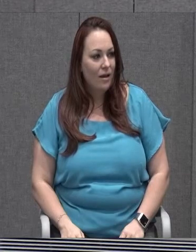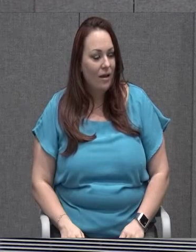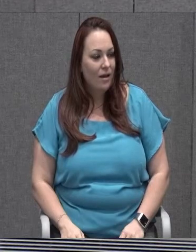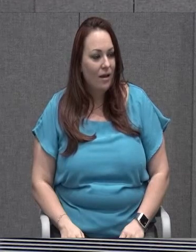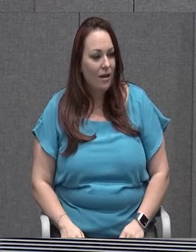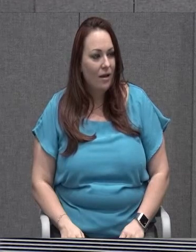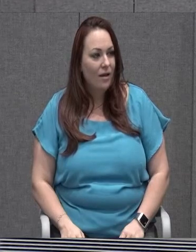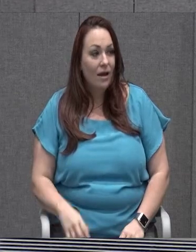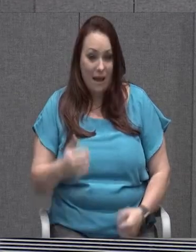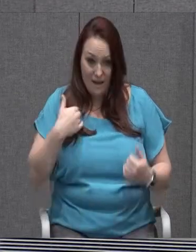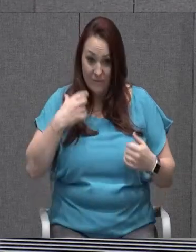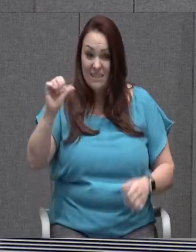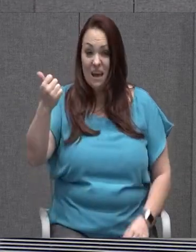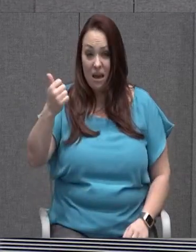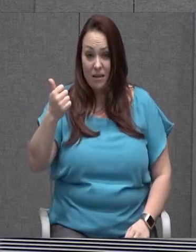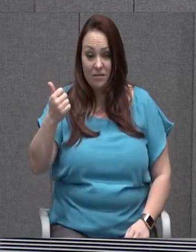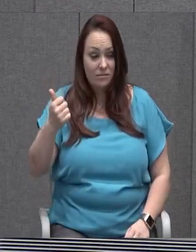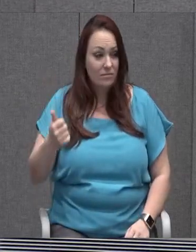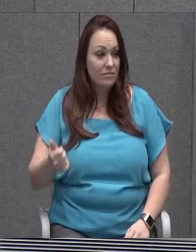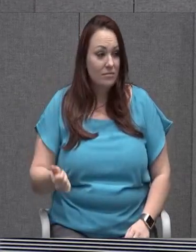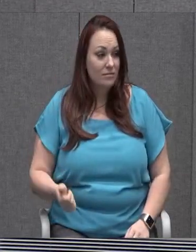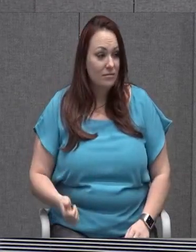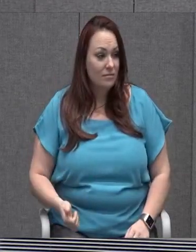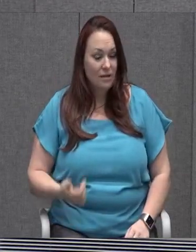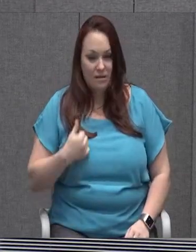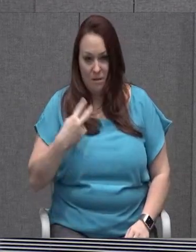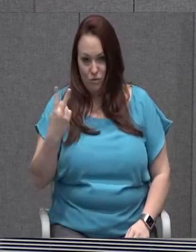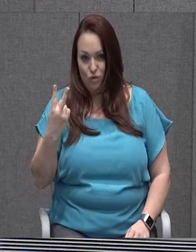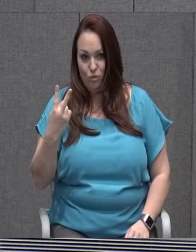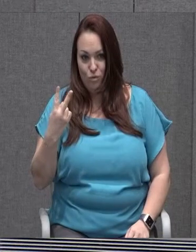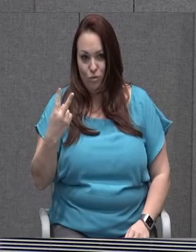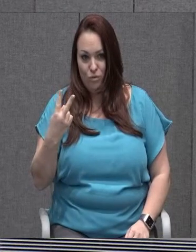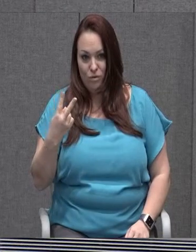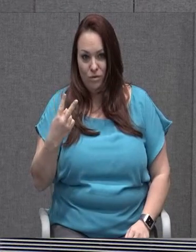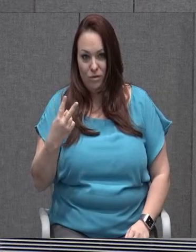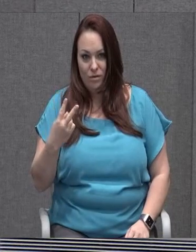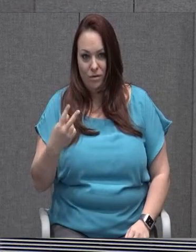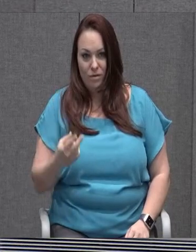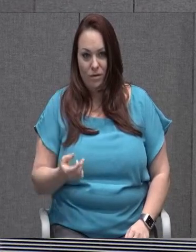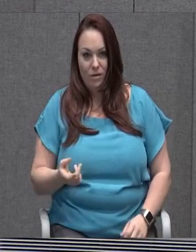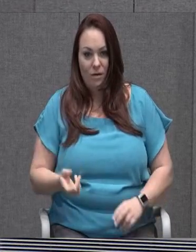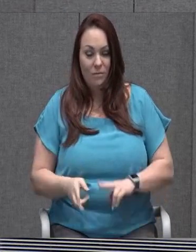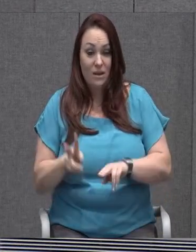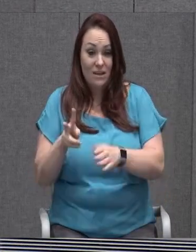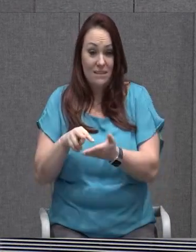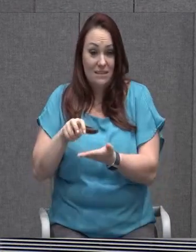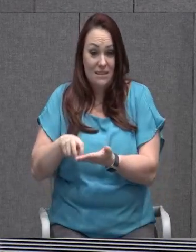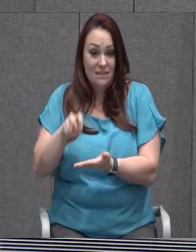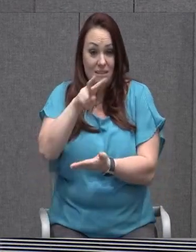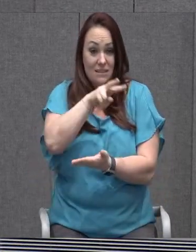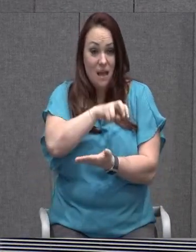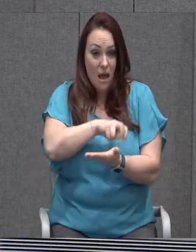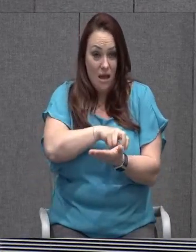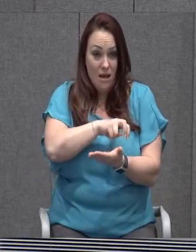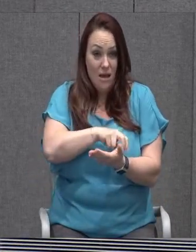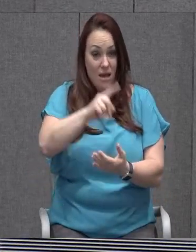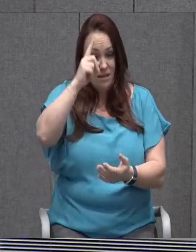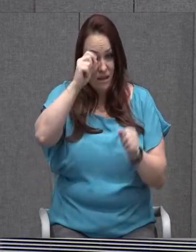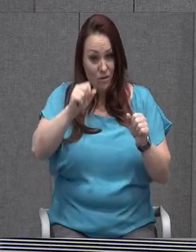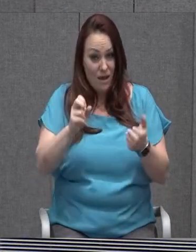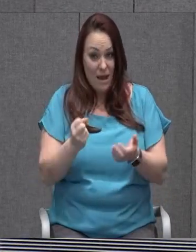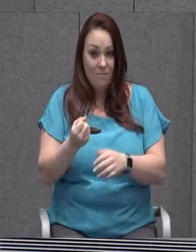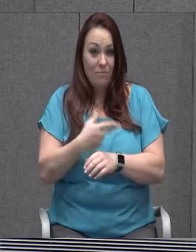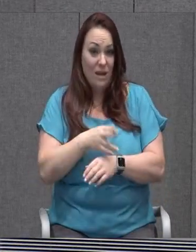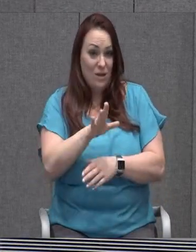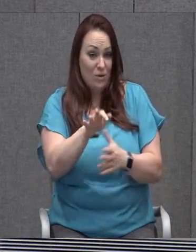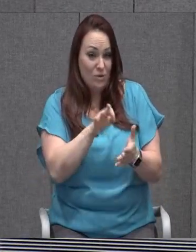many is 5, that? 10. 10? And I'm going to go with 2. And I'm going to go sideways this time, every time. Okay, do you think you can beat your old score? I think so. I